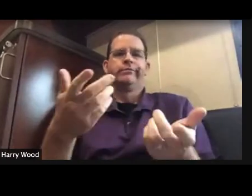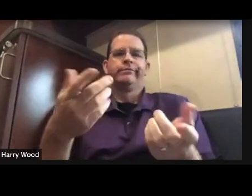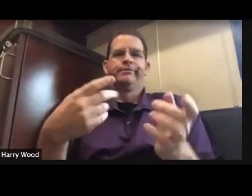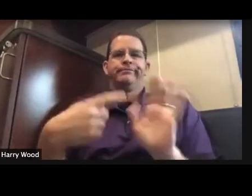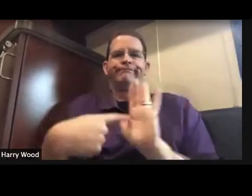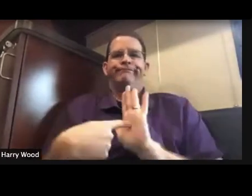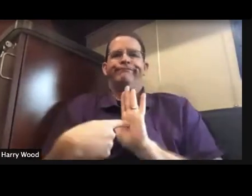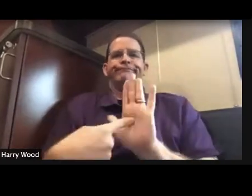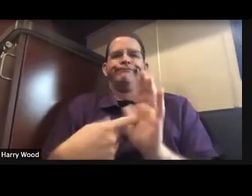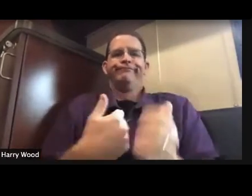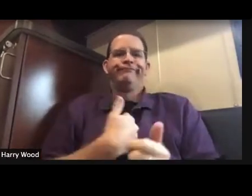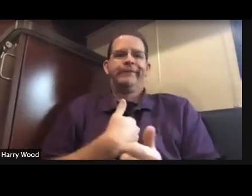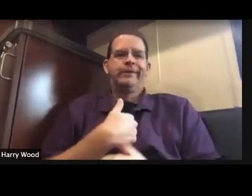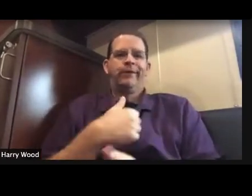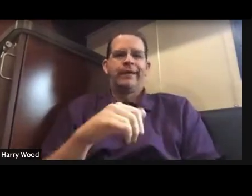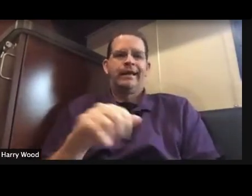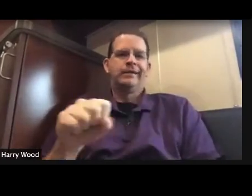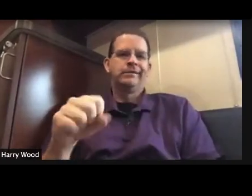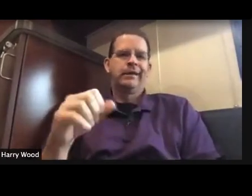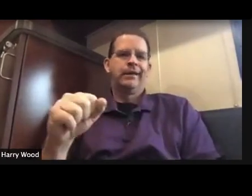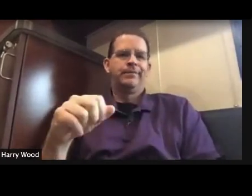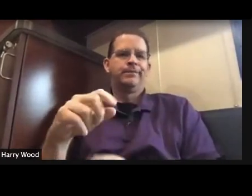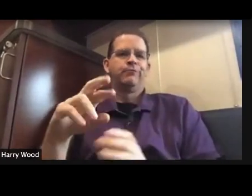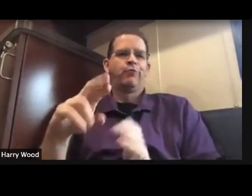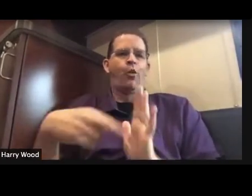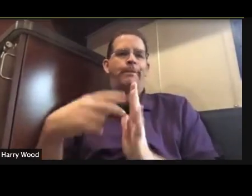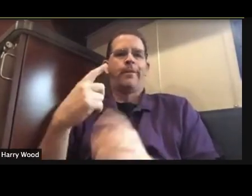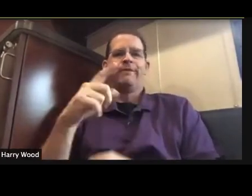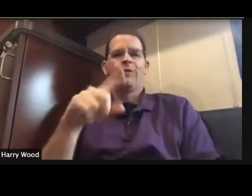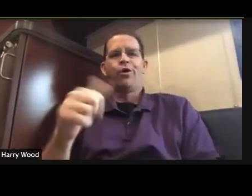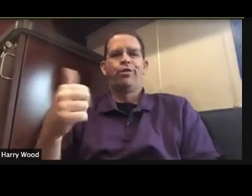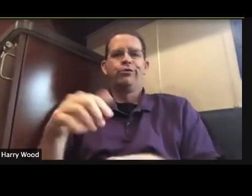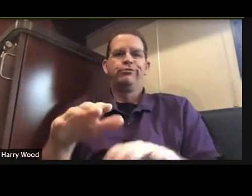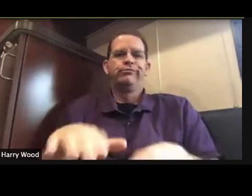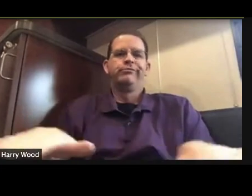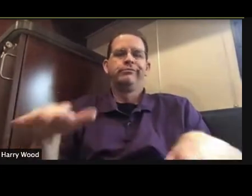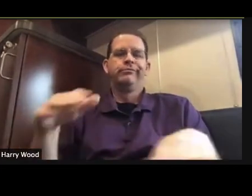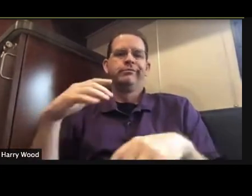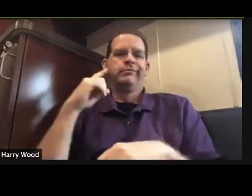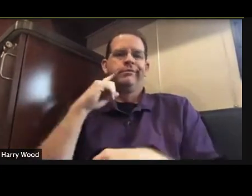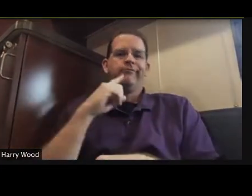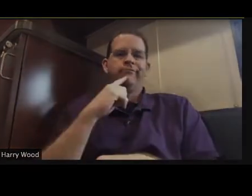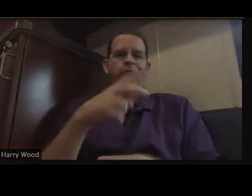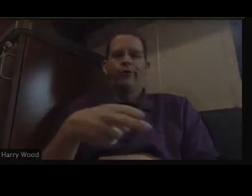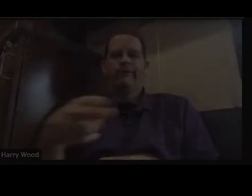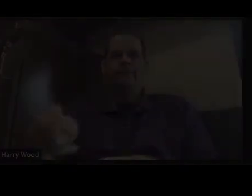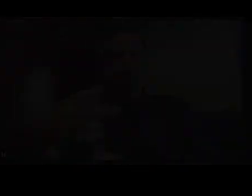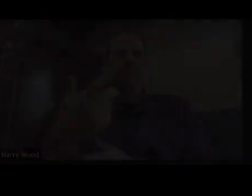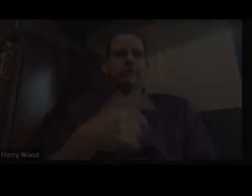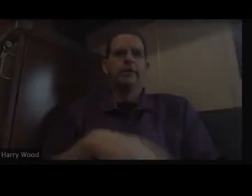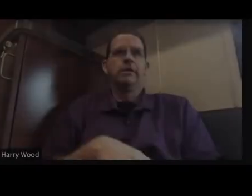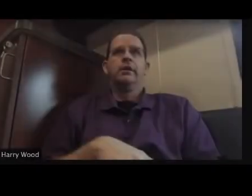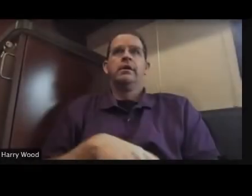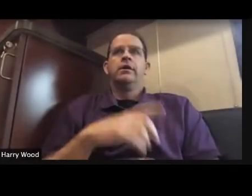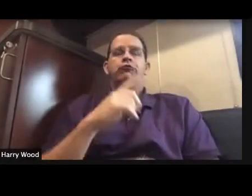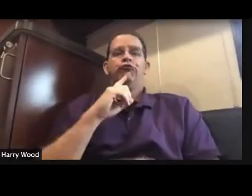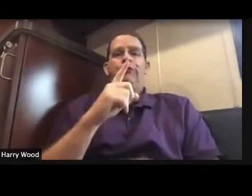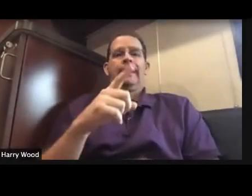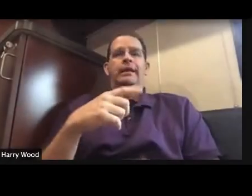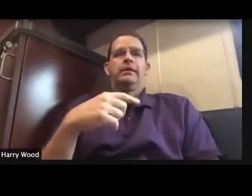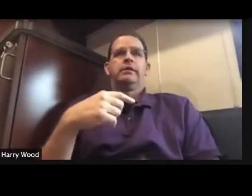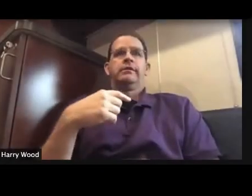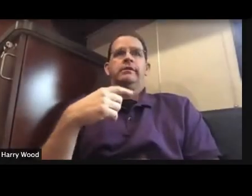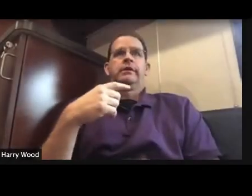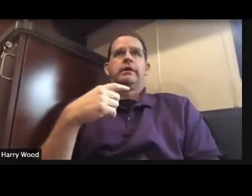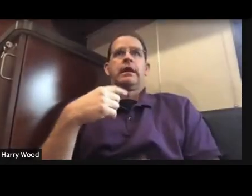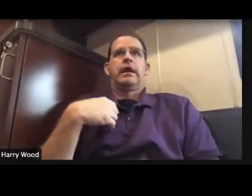Hi. Opportunity to really be a full-on role model for children, I guess, for deaf and hard hearing